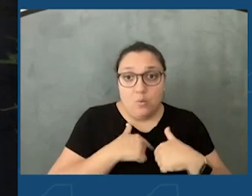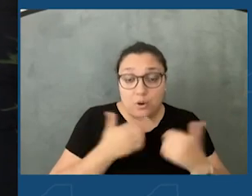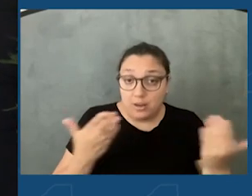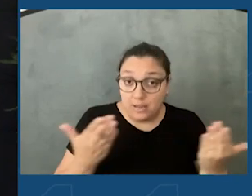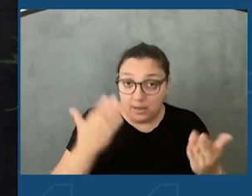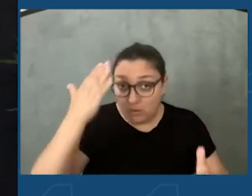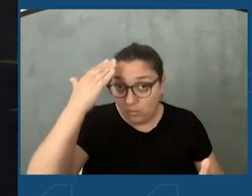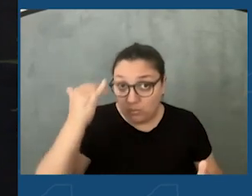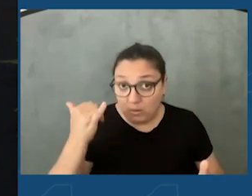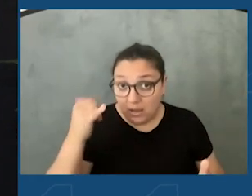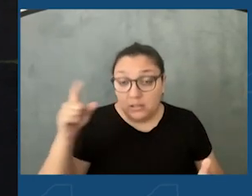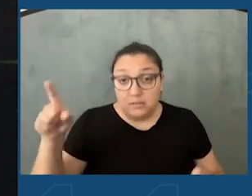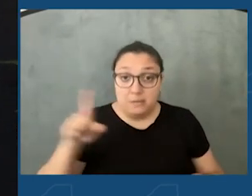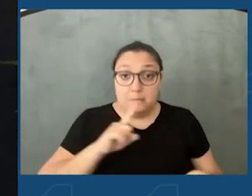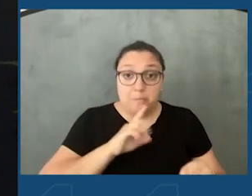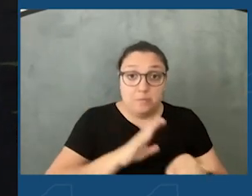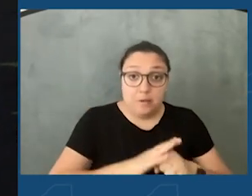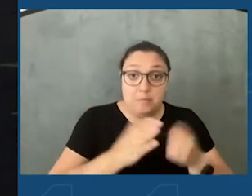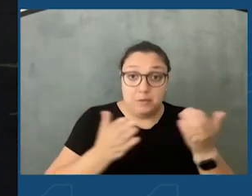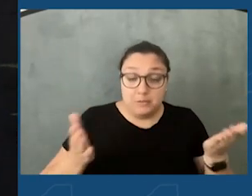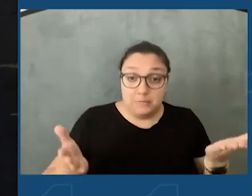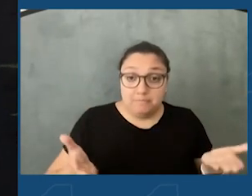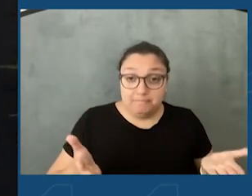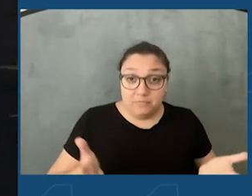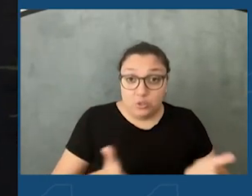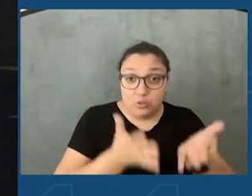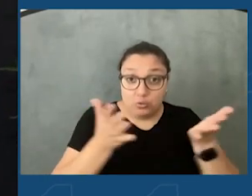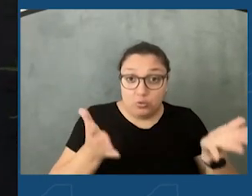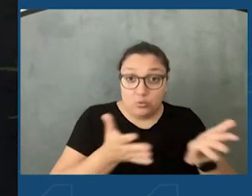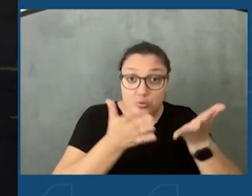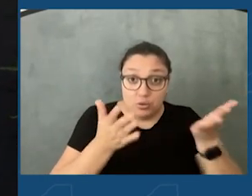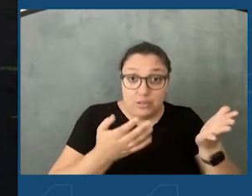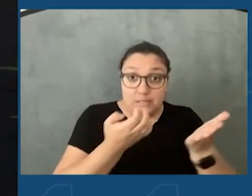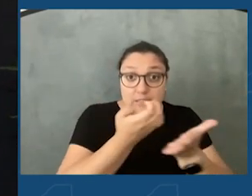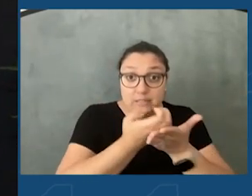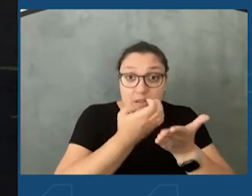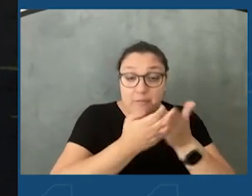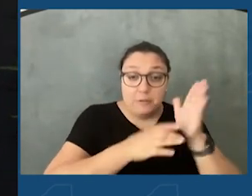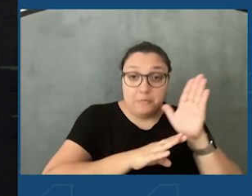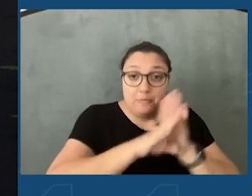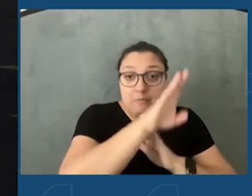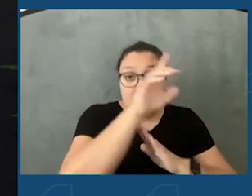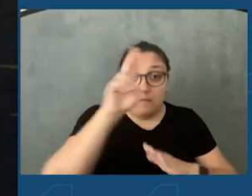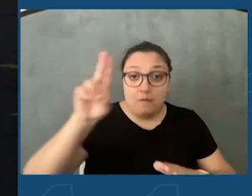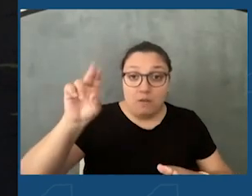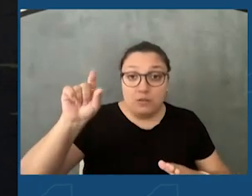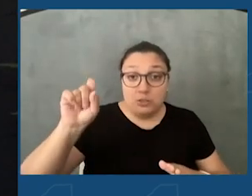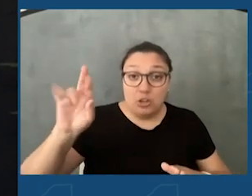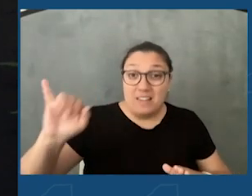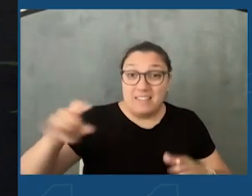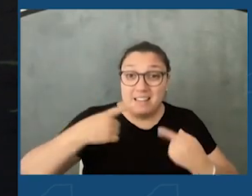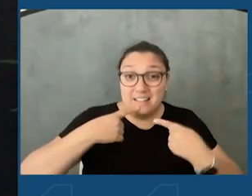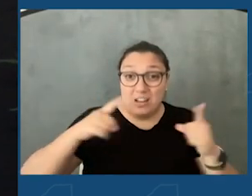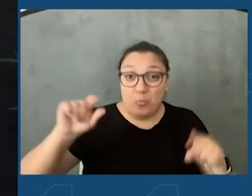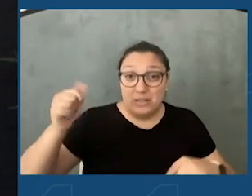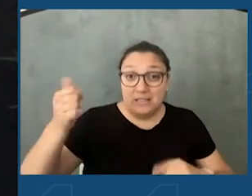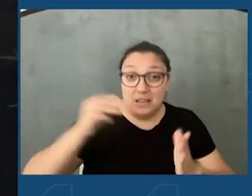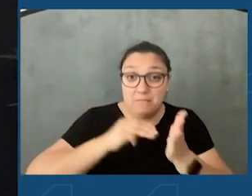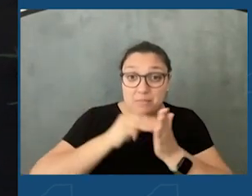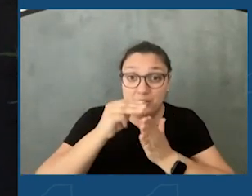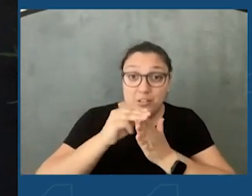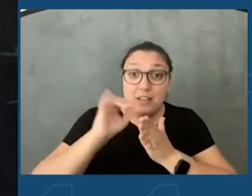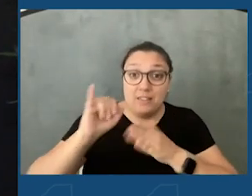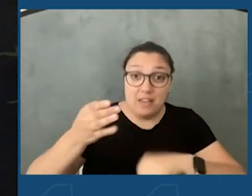dedication to fostering economic prosperity in Ulster County. The announcement of a $10 million Restore New York grant to